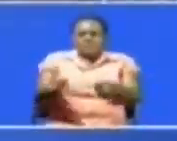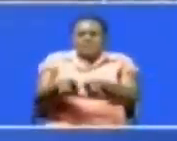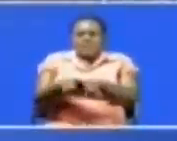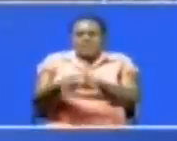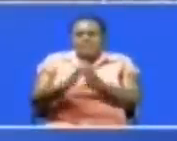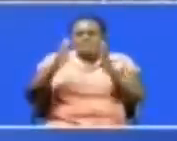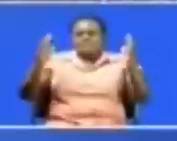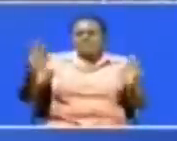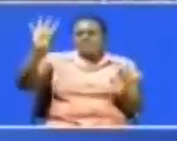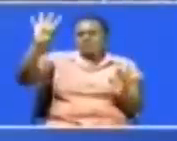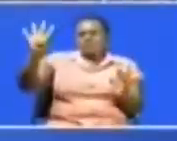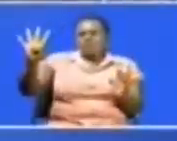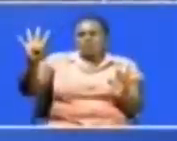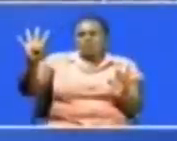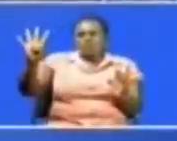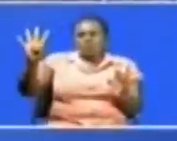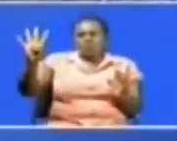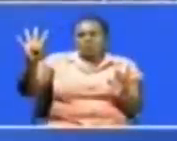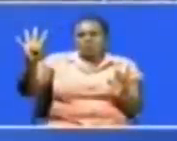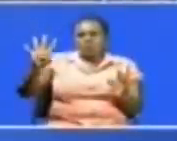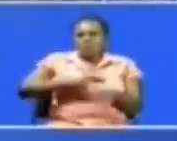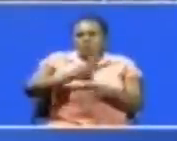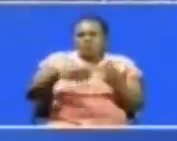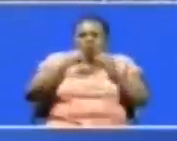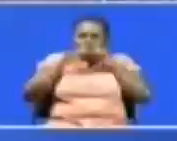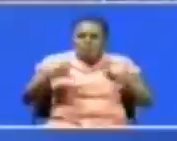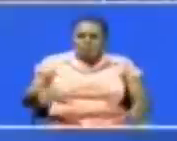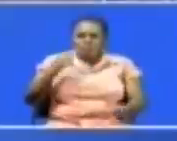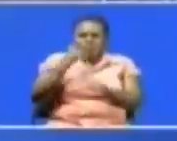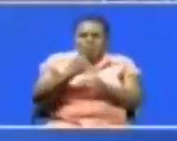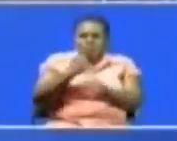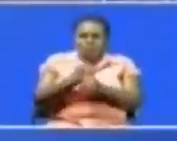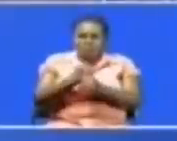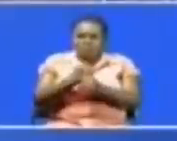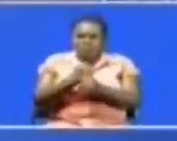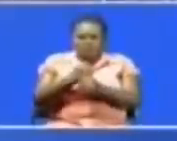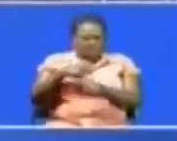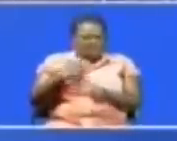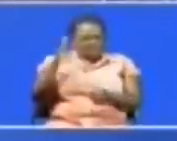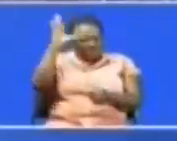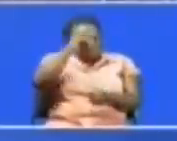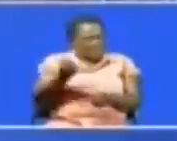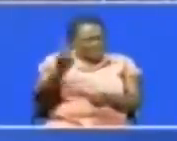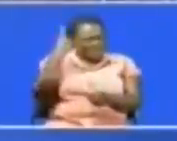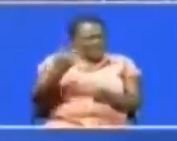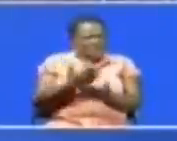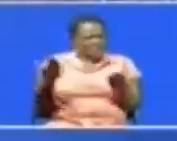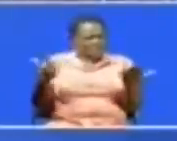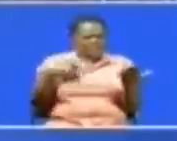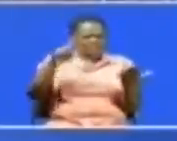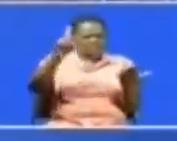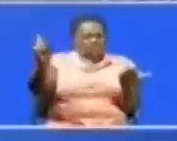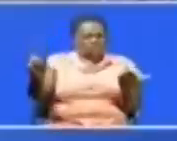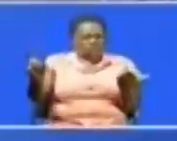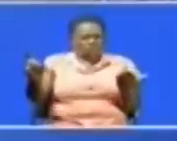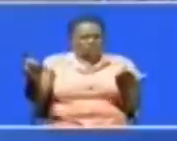big four are all actually devolved functions. So that are we getting it wrong at some point so that we